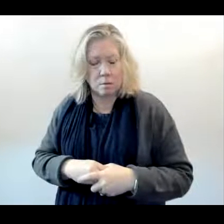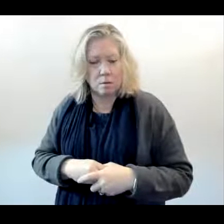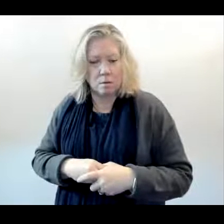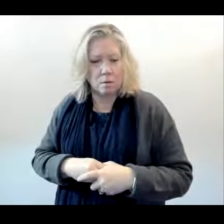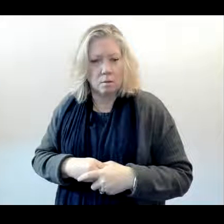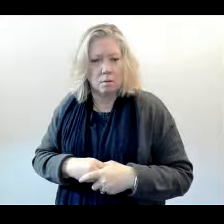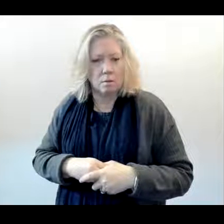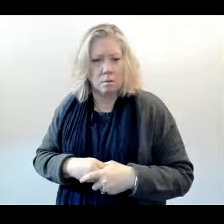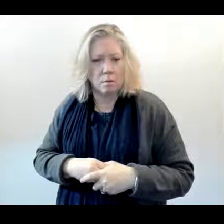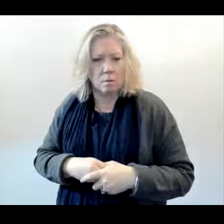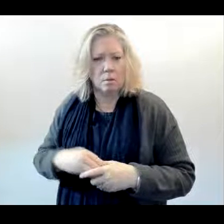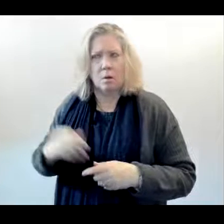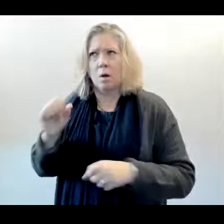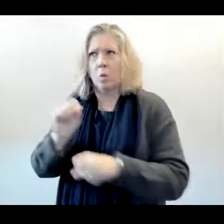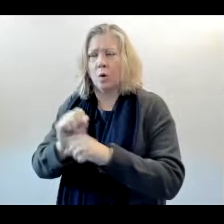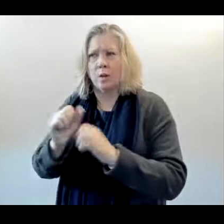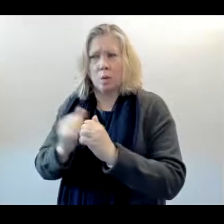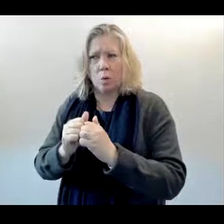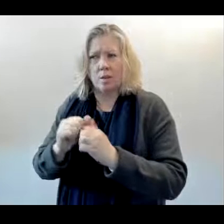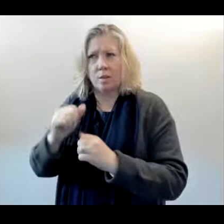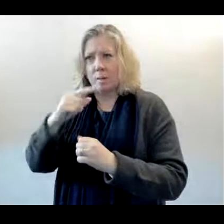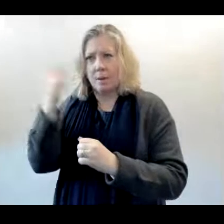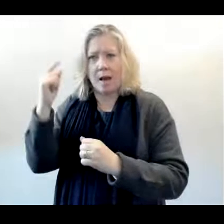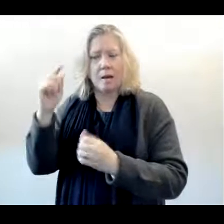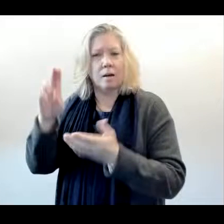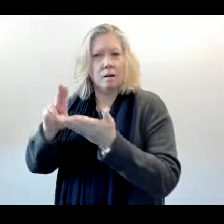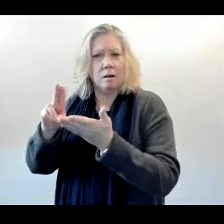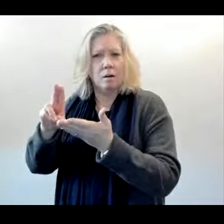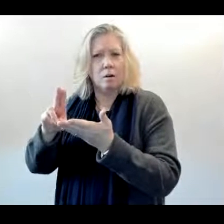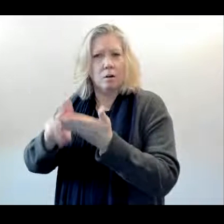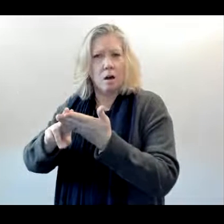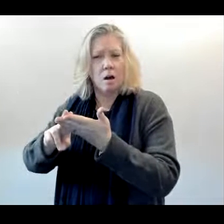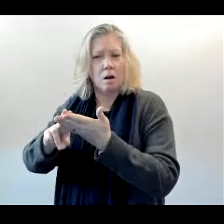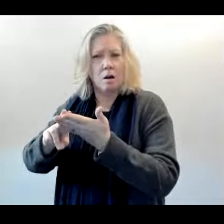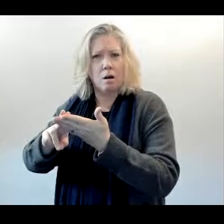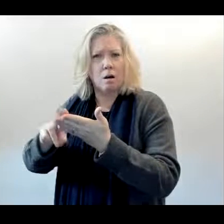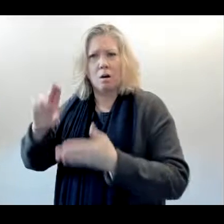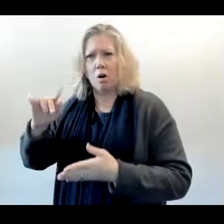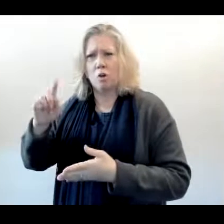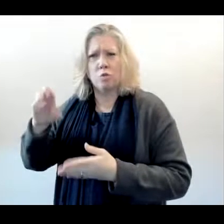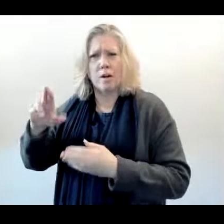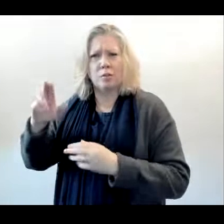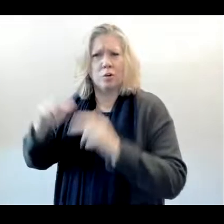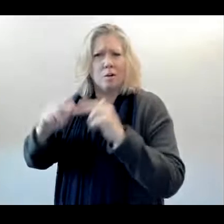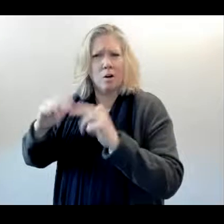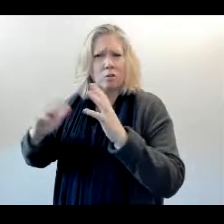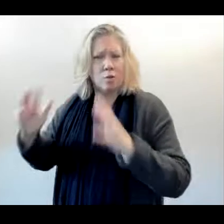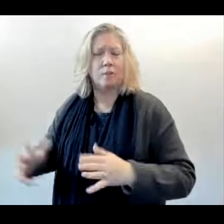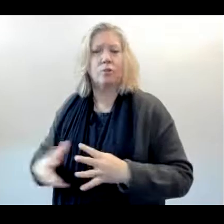working with the Black contractor. This project has been in the works, working